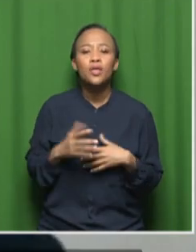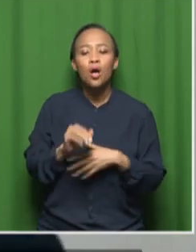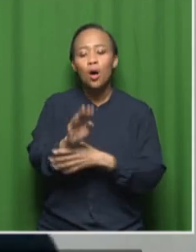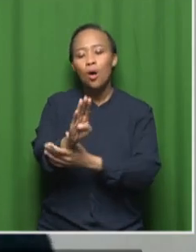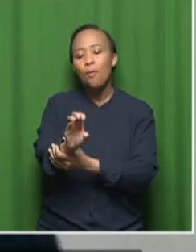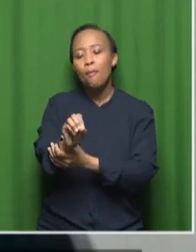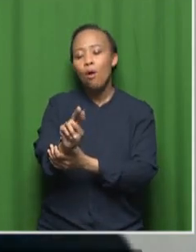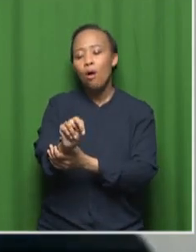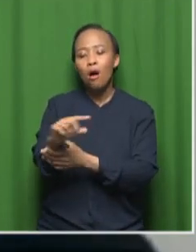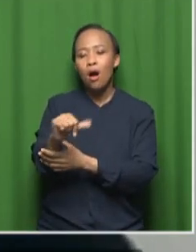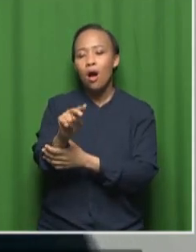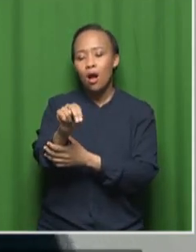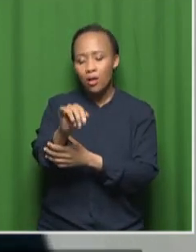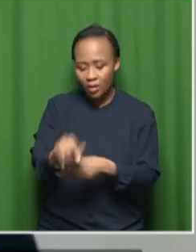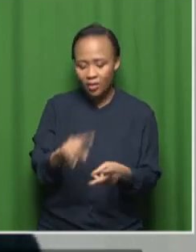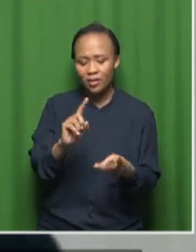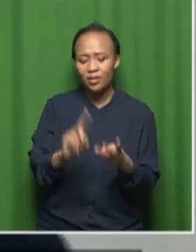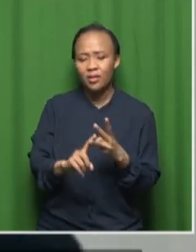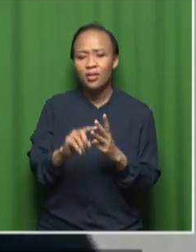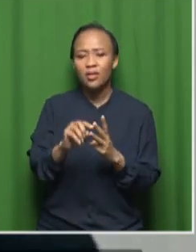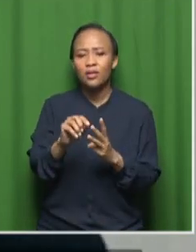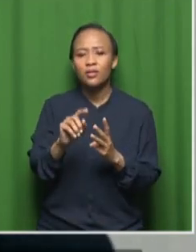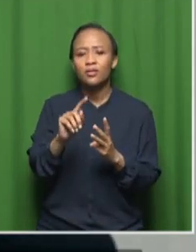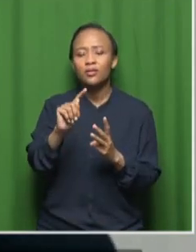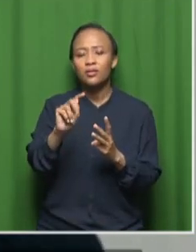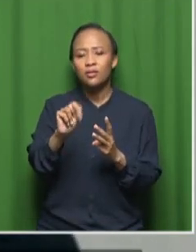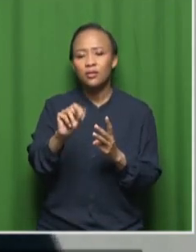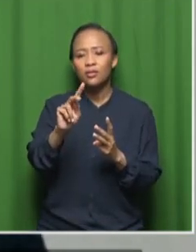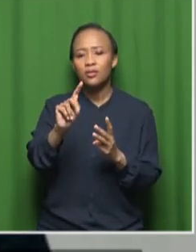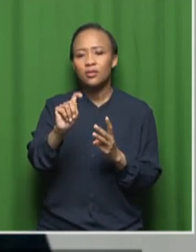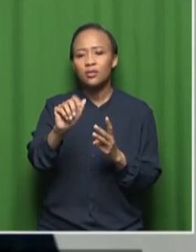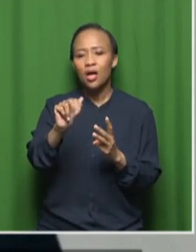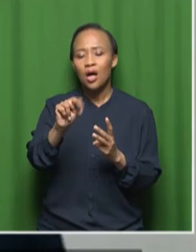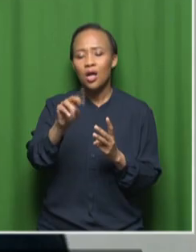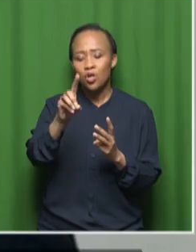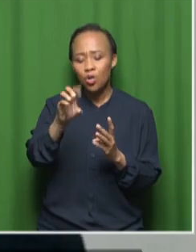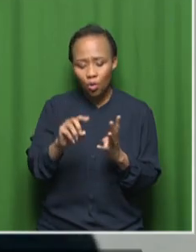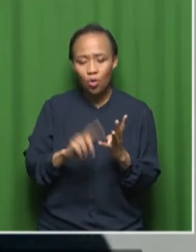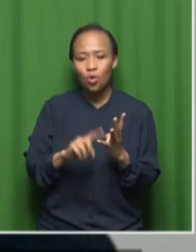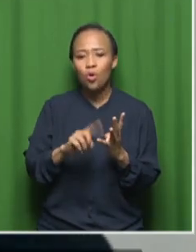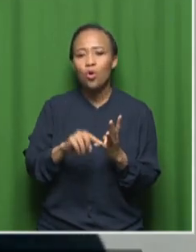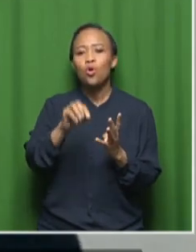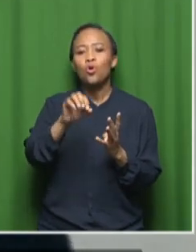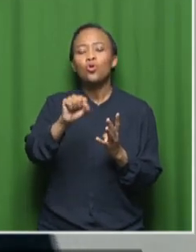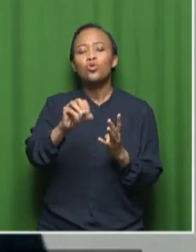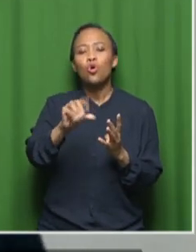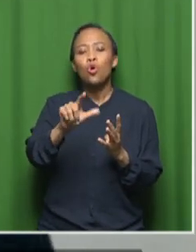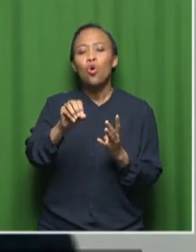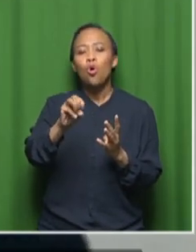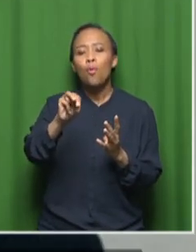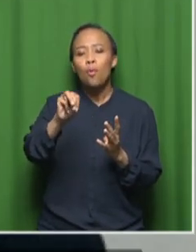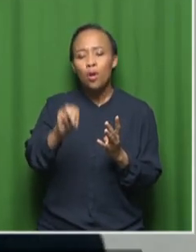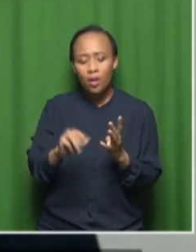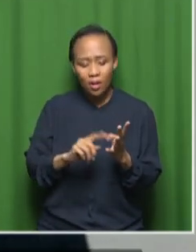Ntombela, Solomon, Ntando, Khumalo, Londiwe Solomon,